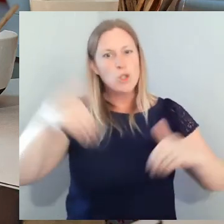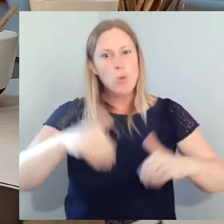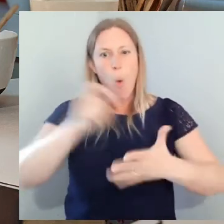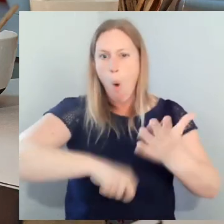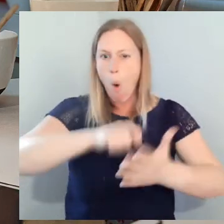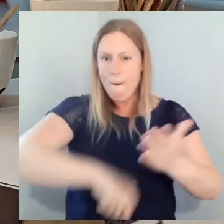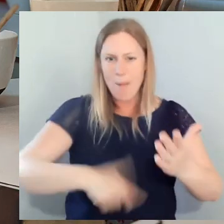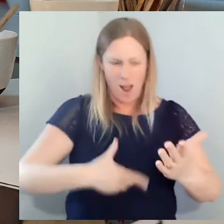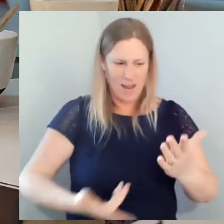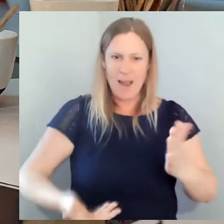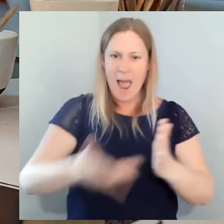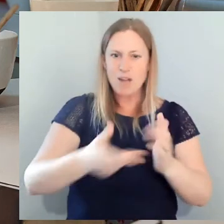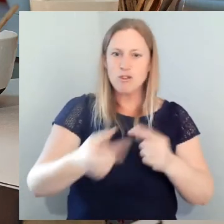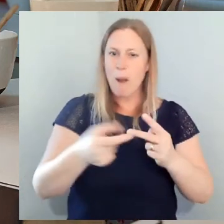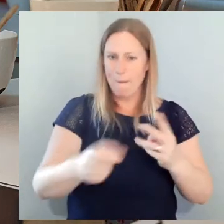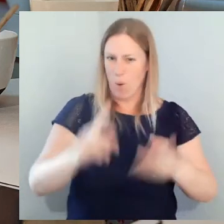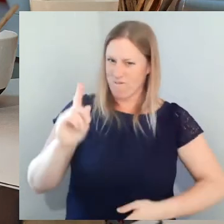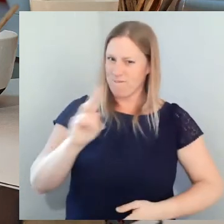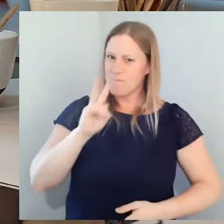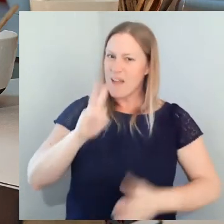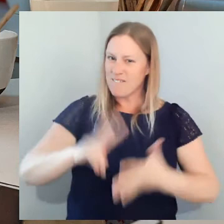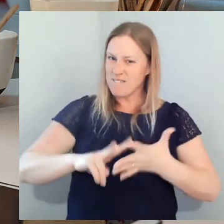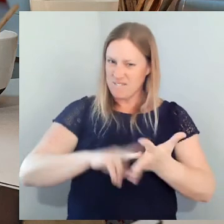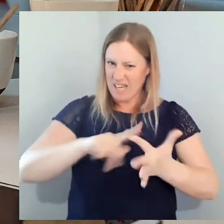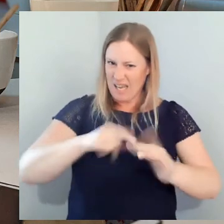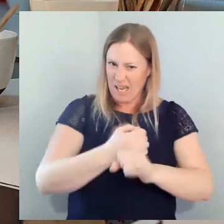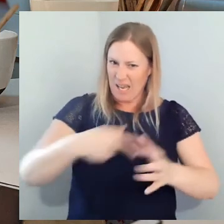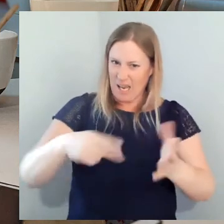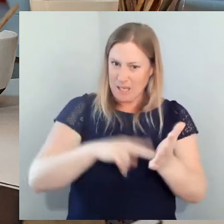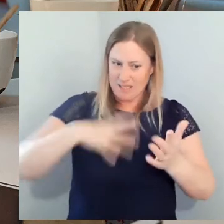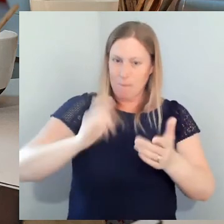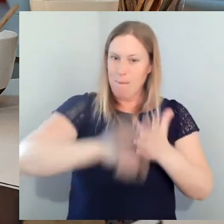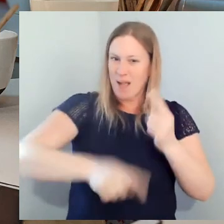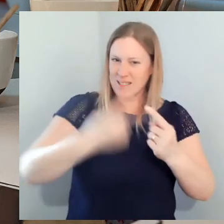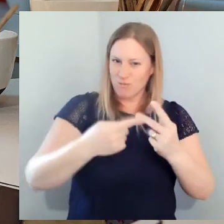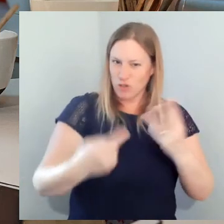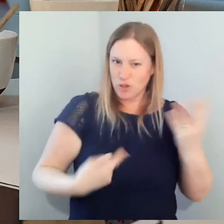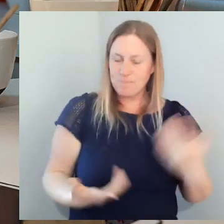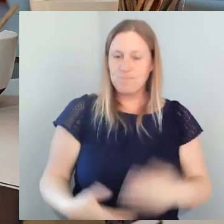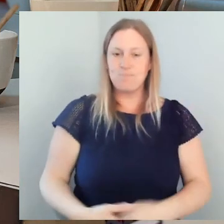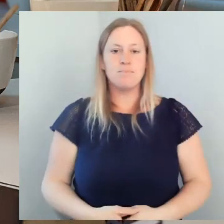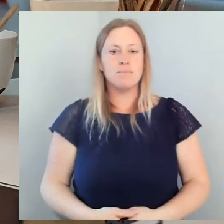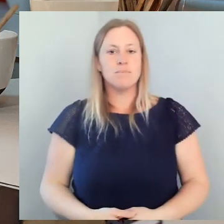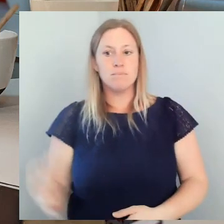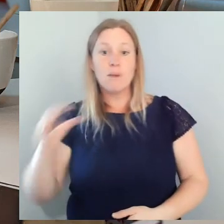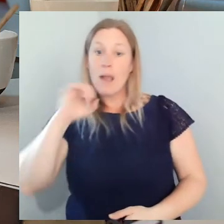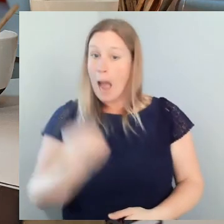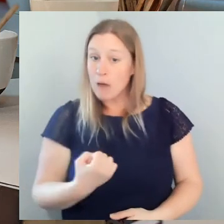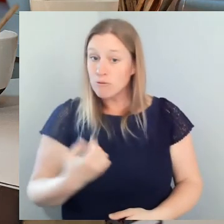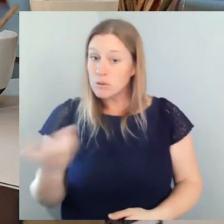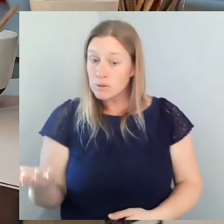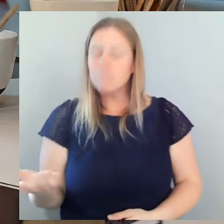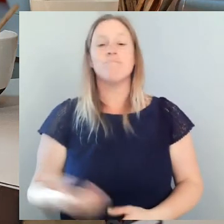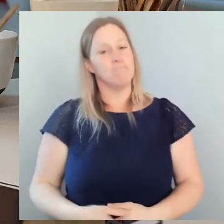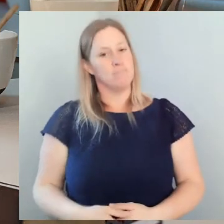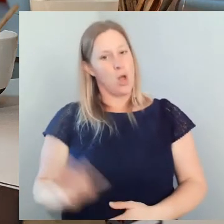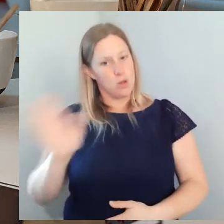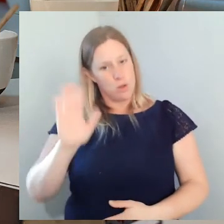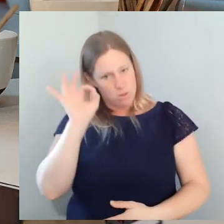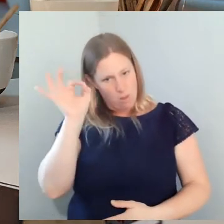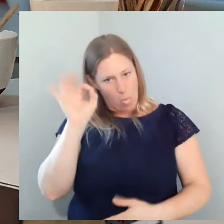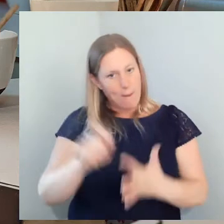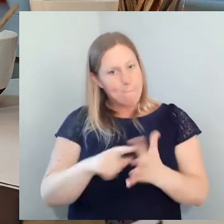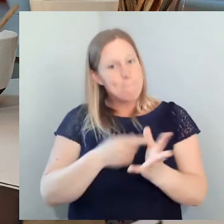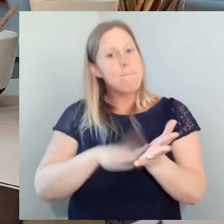"but think we'll need to go to the supermarket to pick up extra things for a vegan one." "Carrots? And obviously